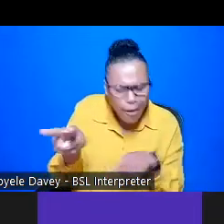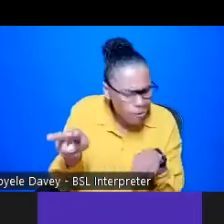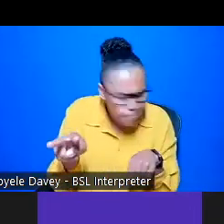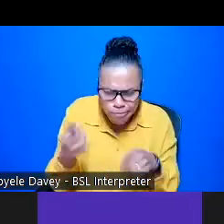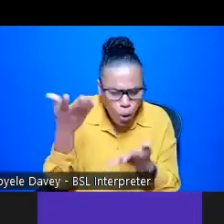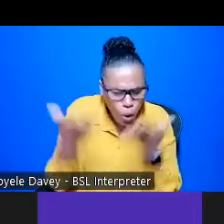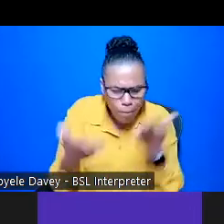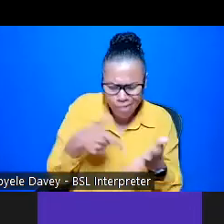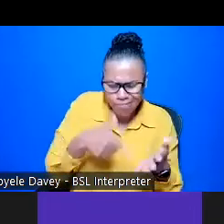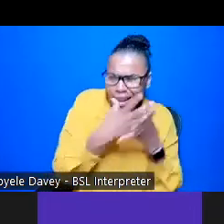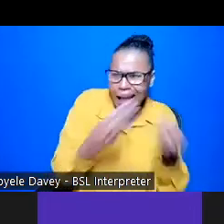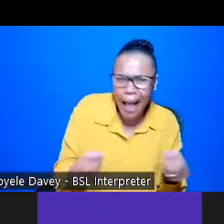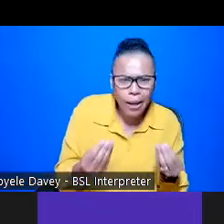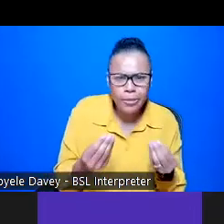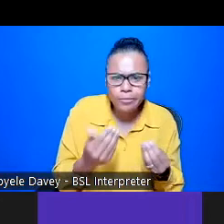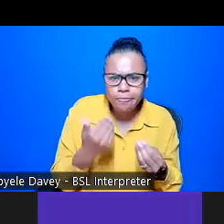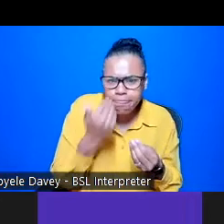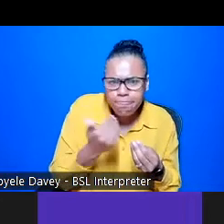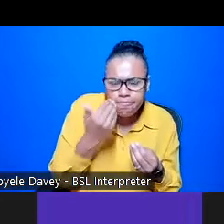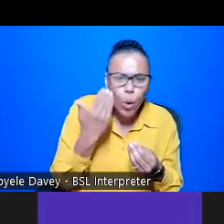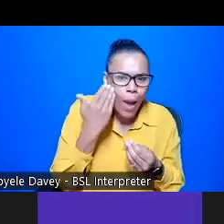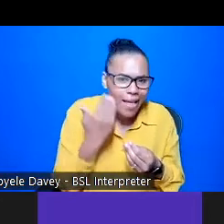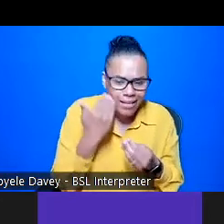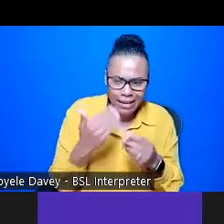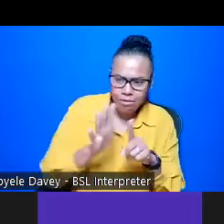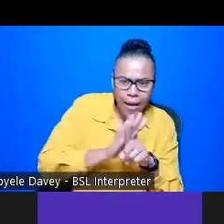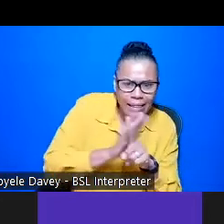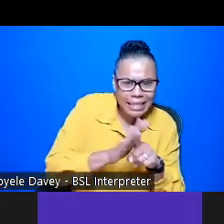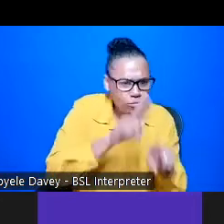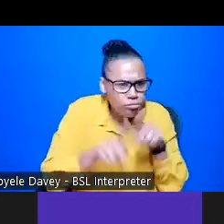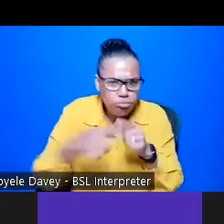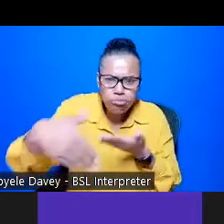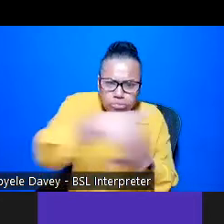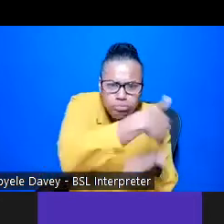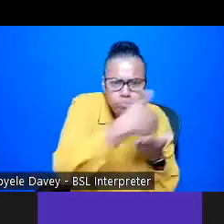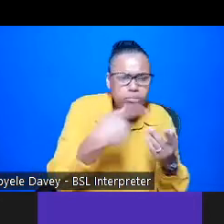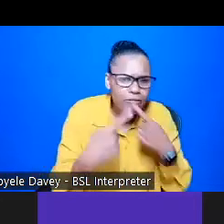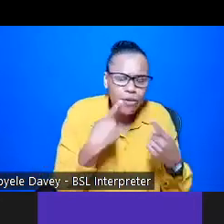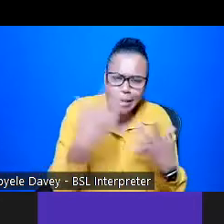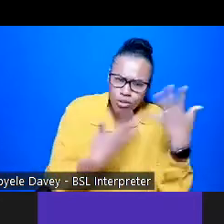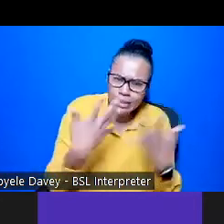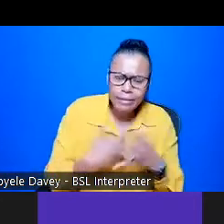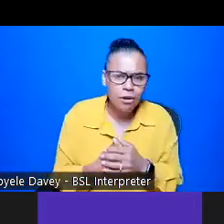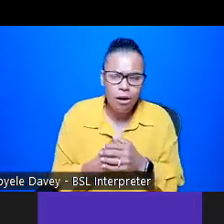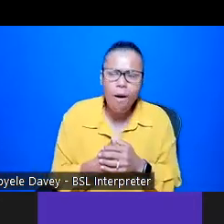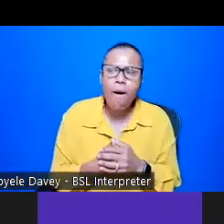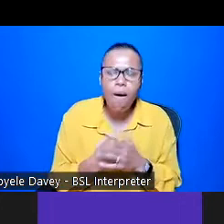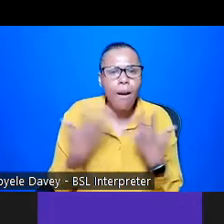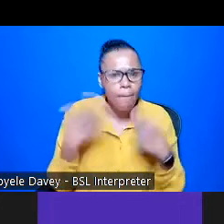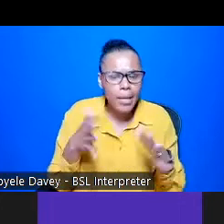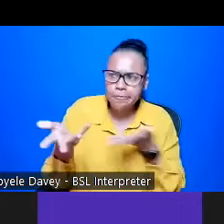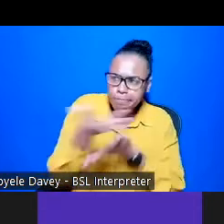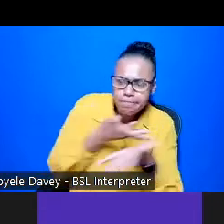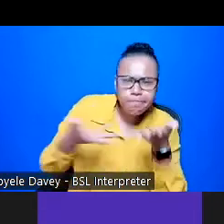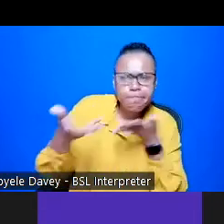lack of consistent ethnicity data collection. After much research, consultation and discussion, alongside